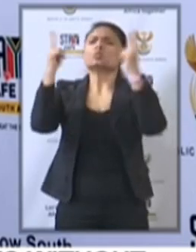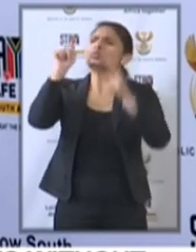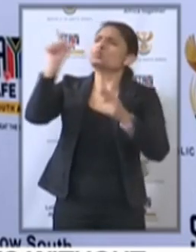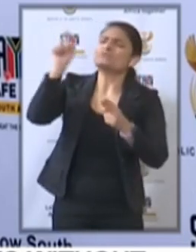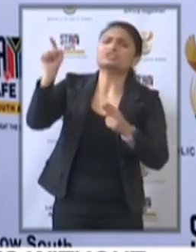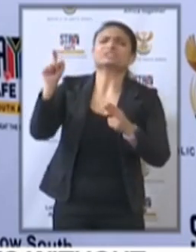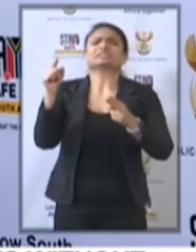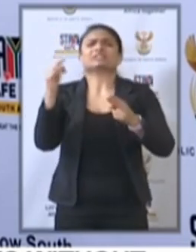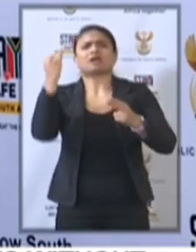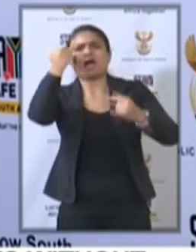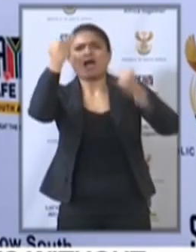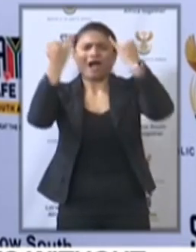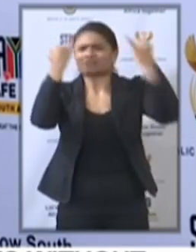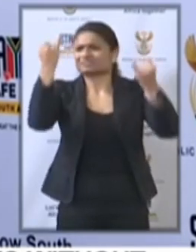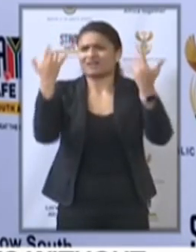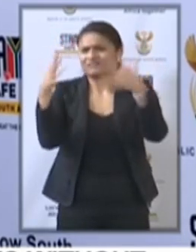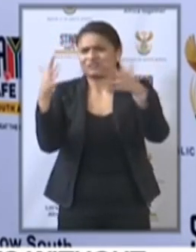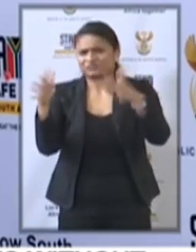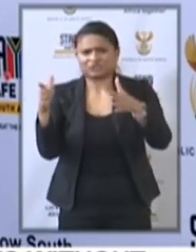have been embarking upon.